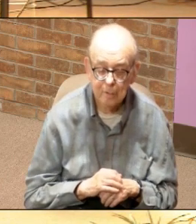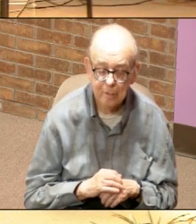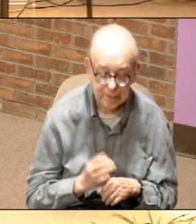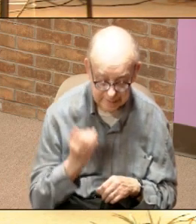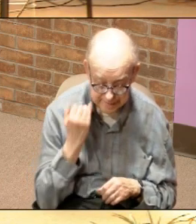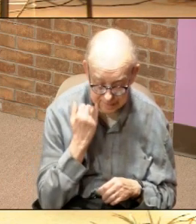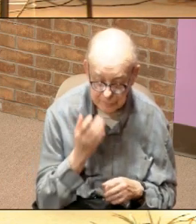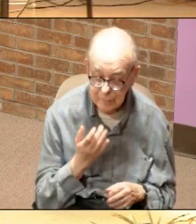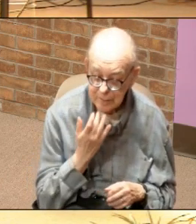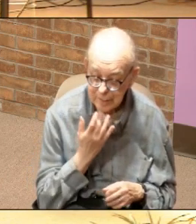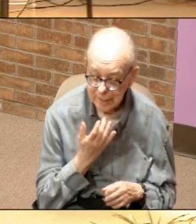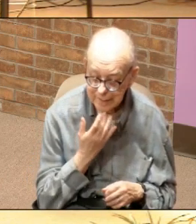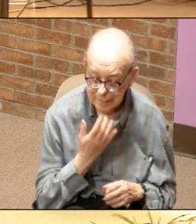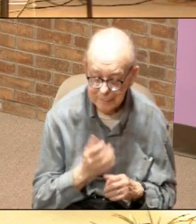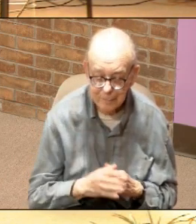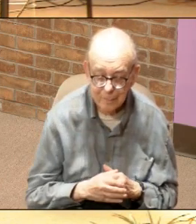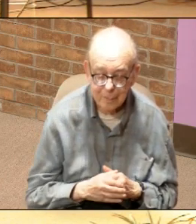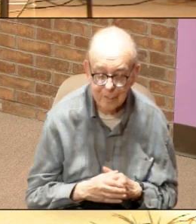if you're lucky.